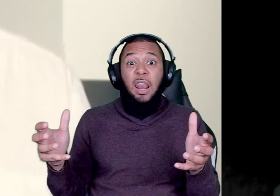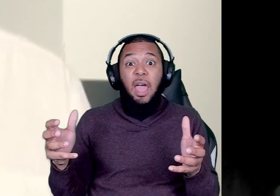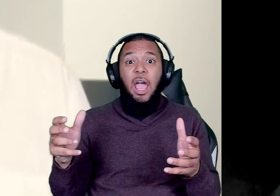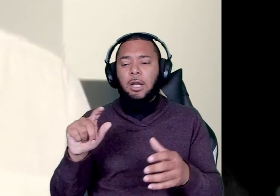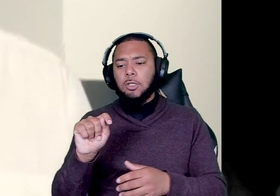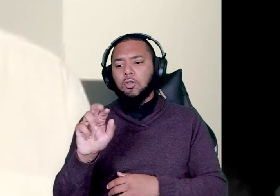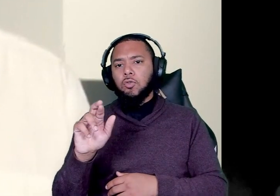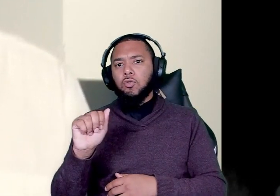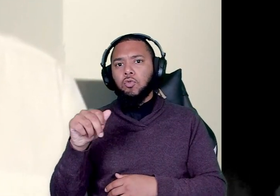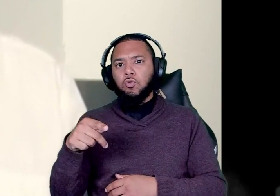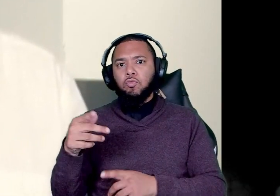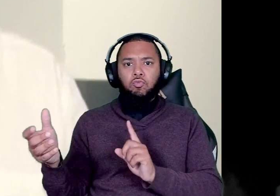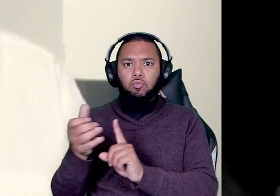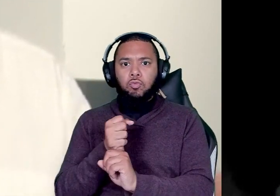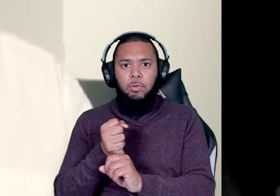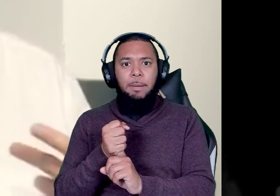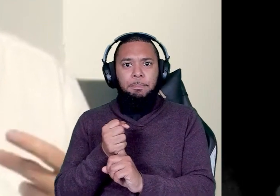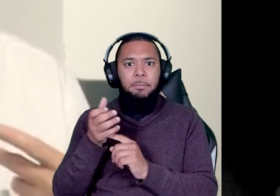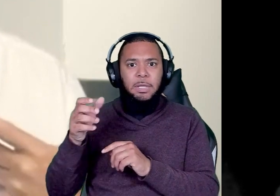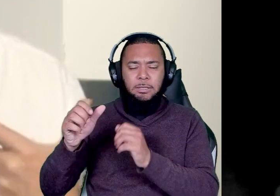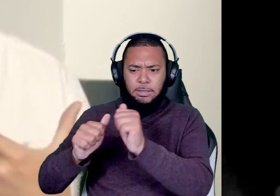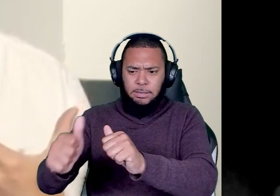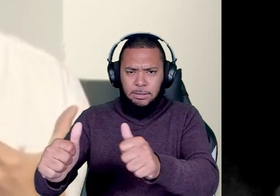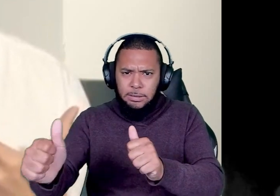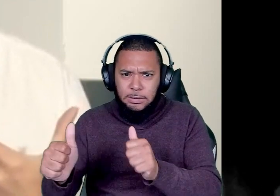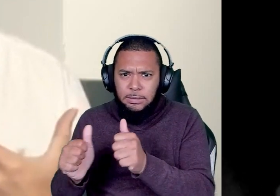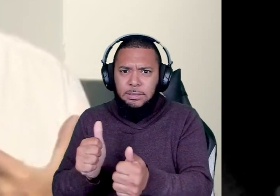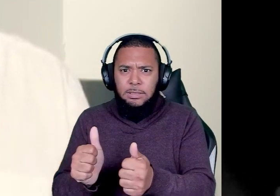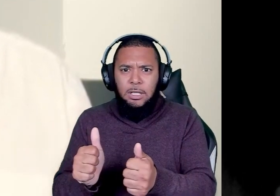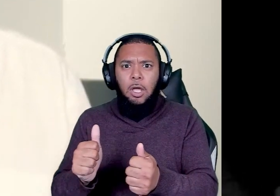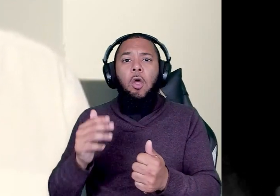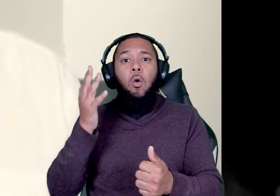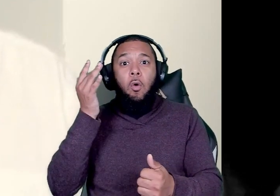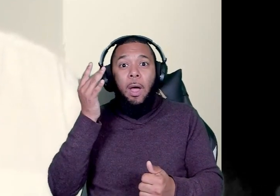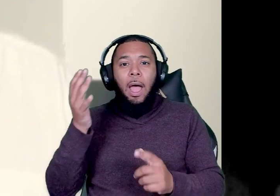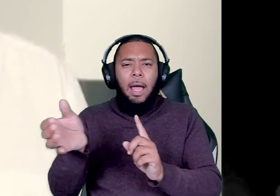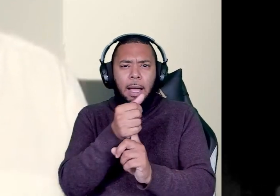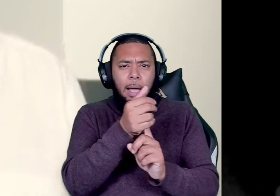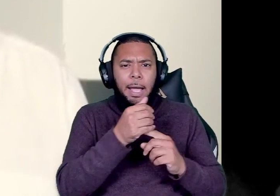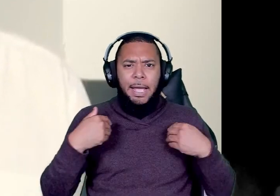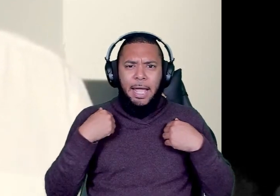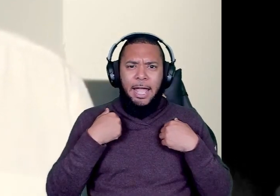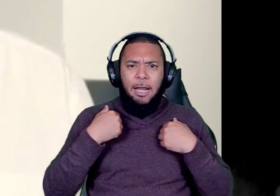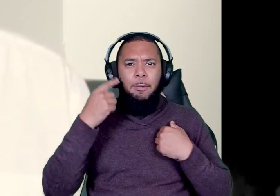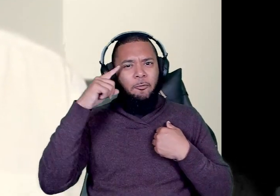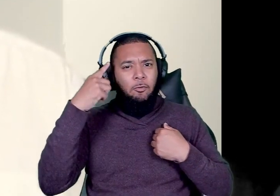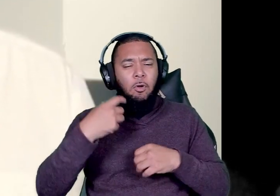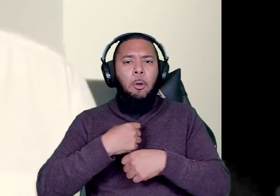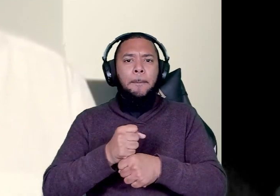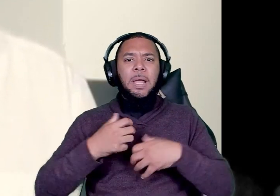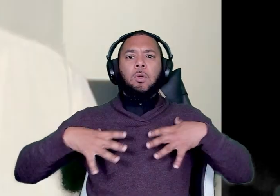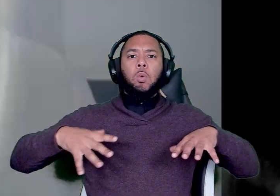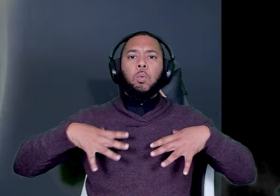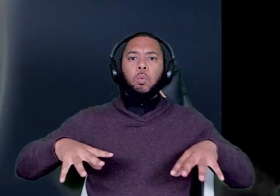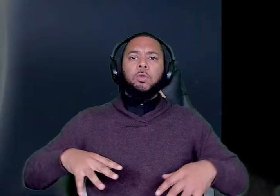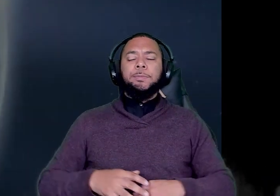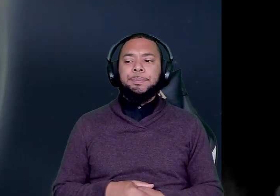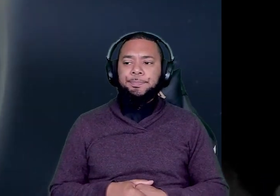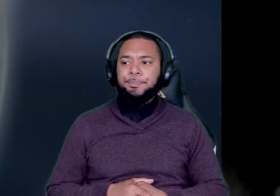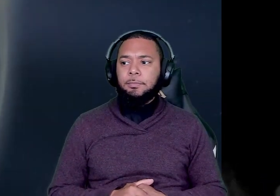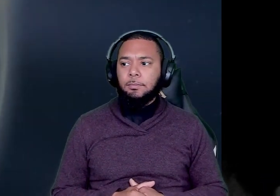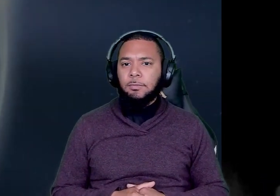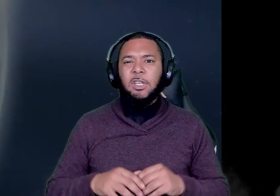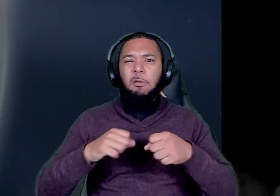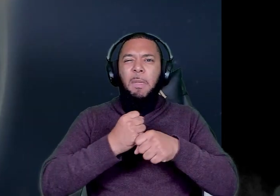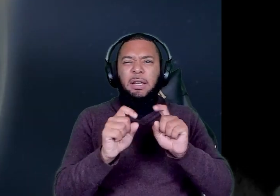the 1800s, trapping for animal hides. So we do have that issue still lingering in the taiga.